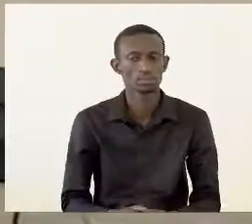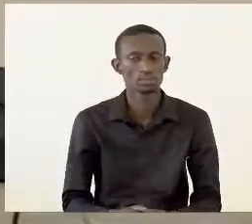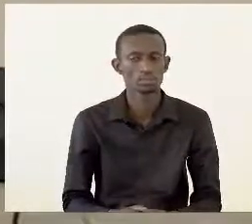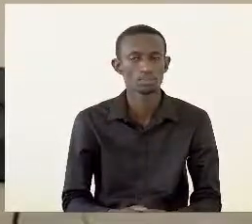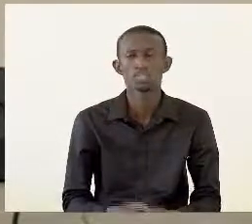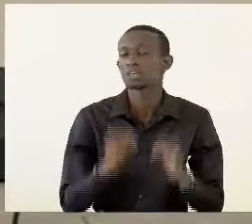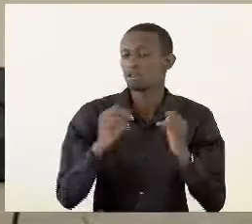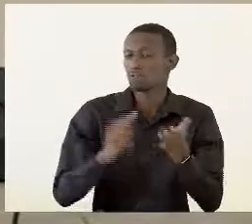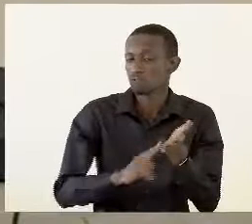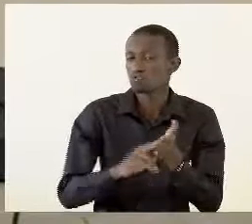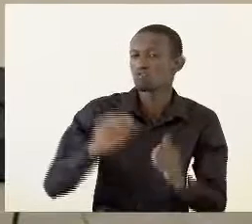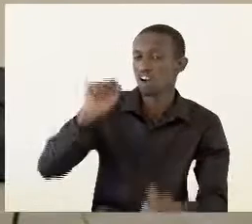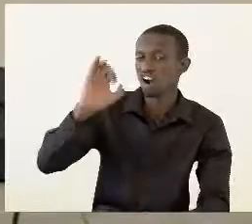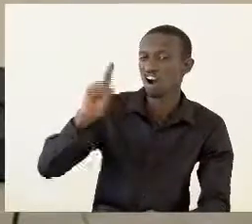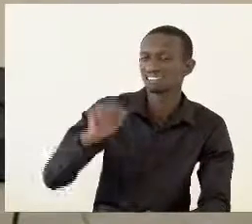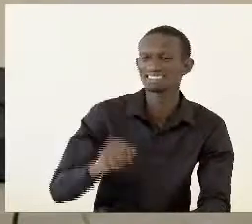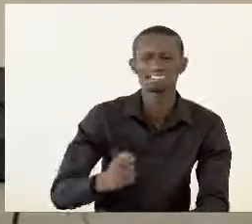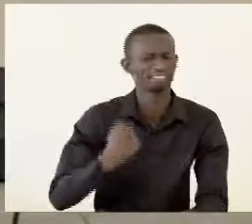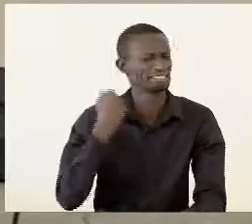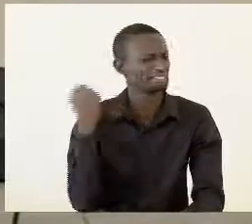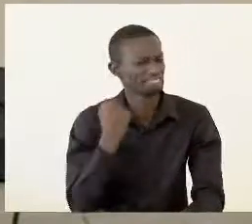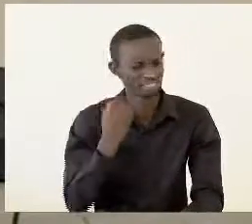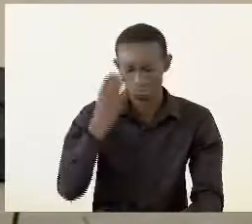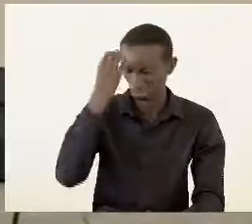acids. More and more dangerous.